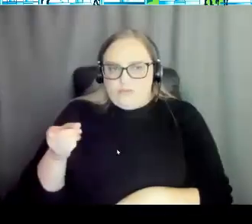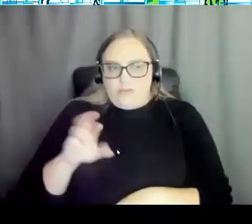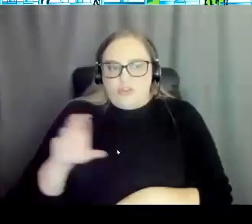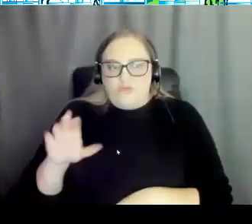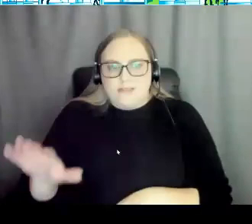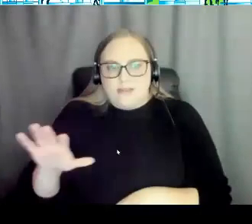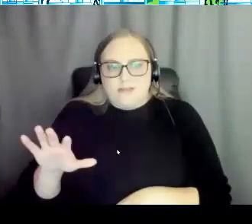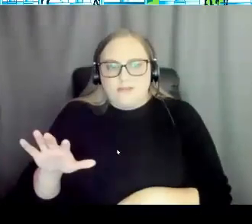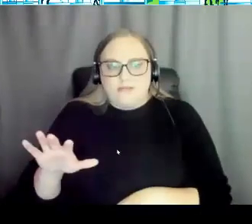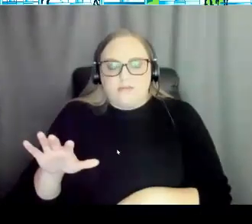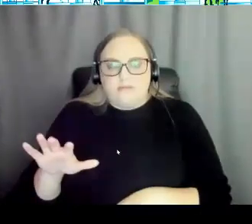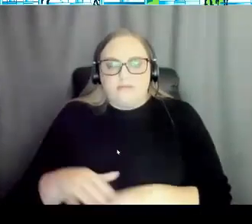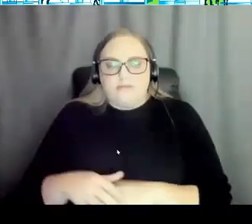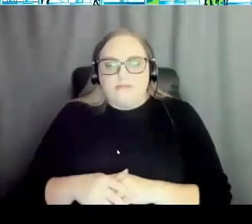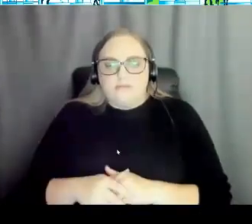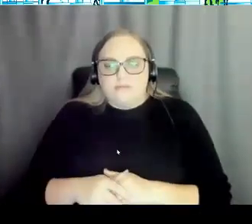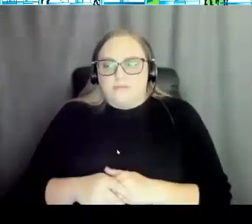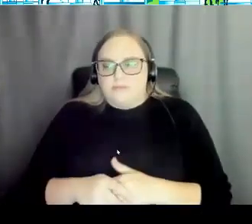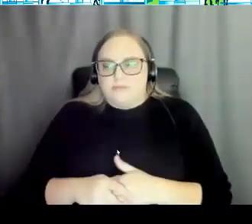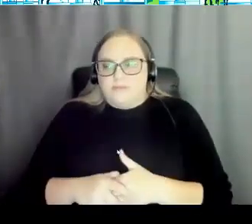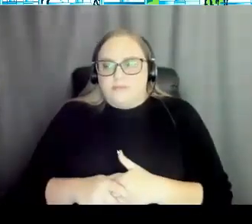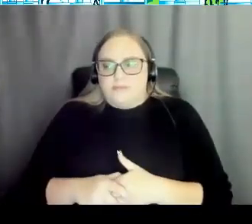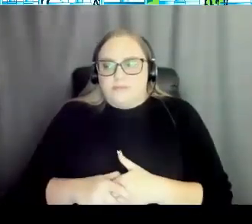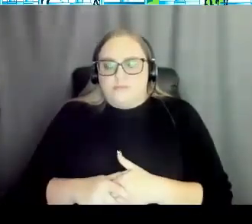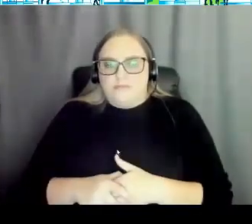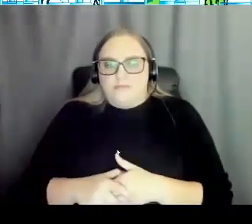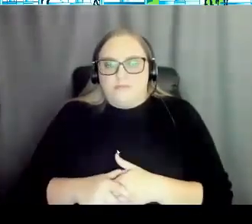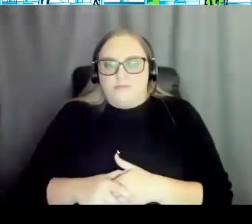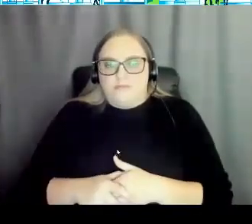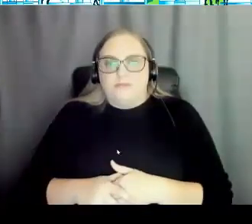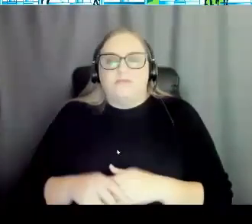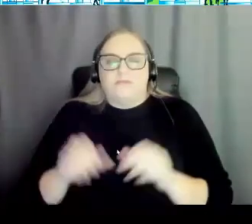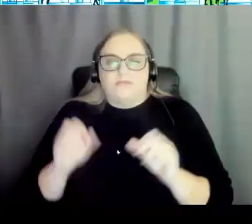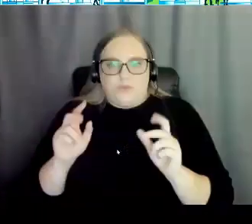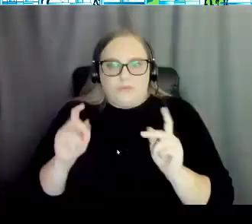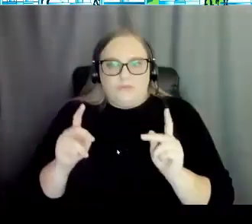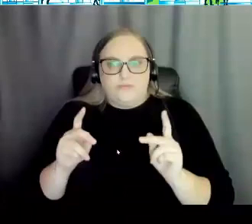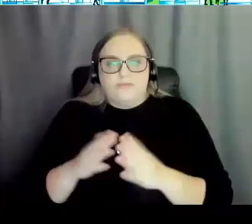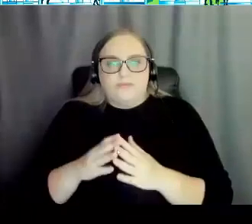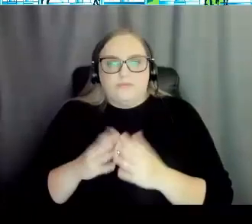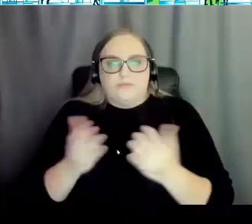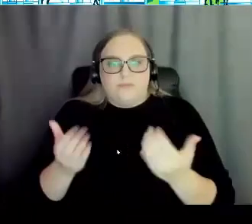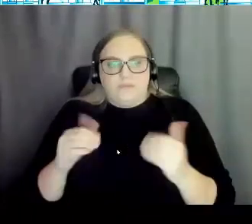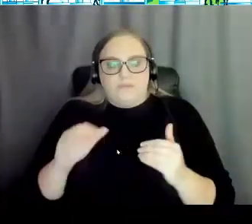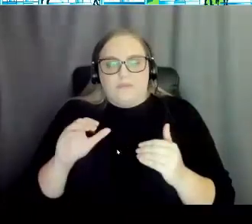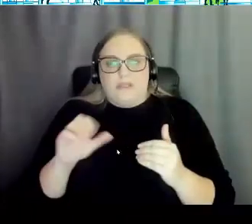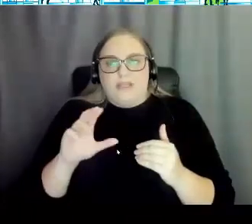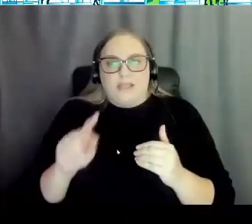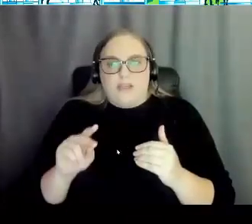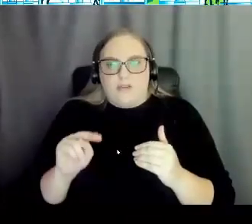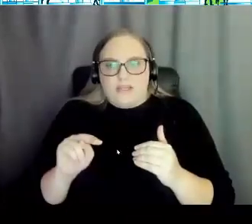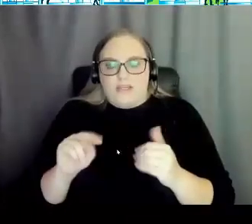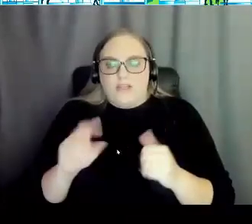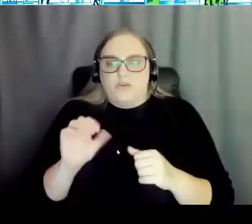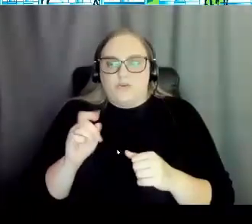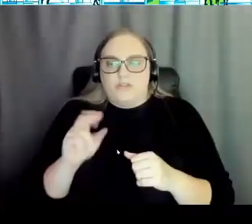that correct? Another answer to the question. Okay, so we can have Kara Colton answer too, because Energy Communities